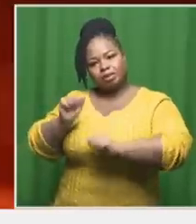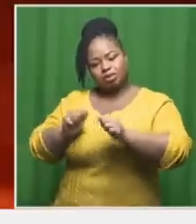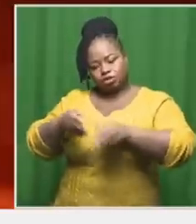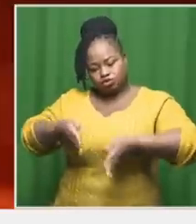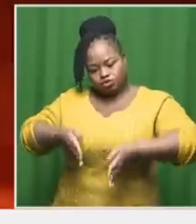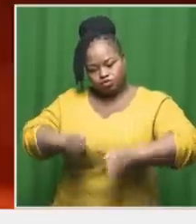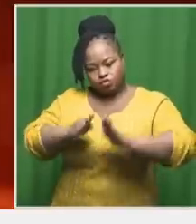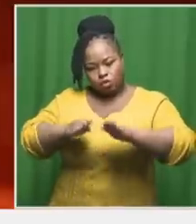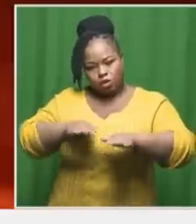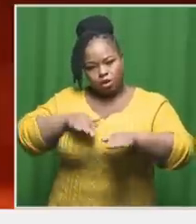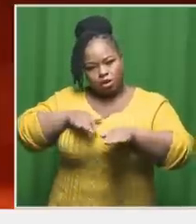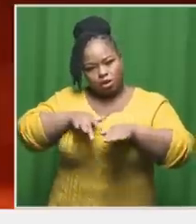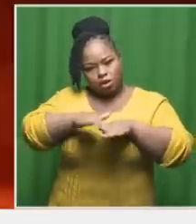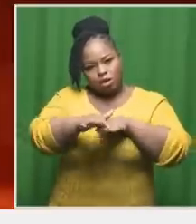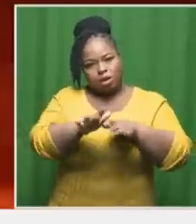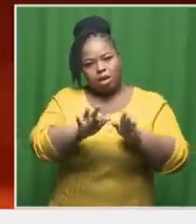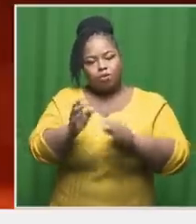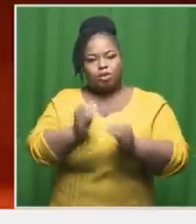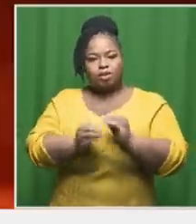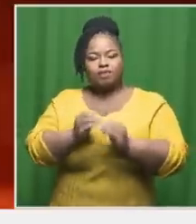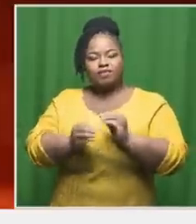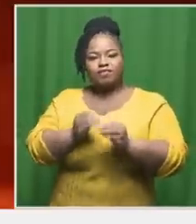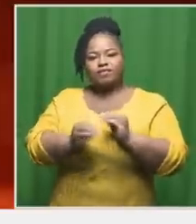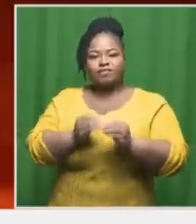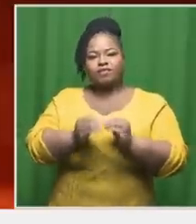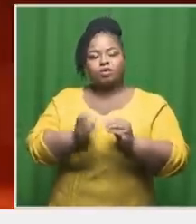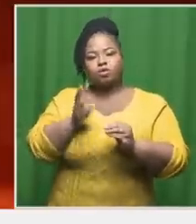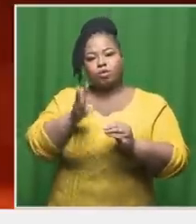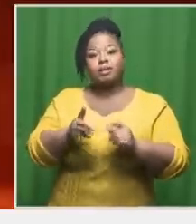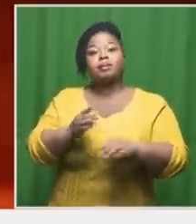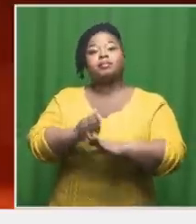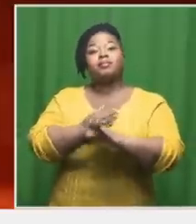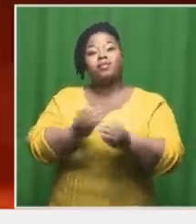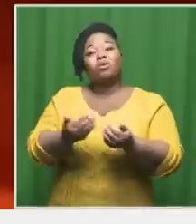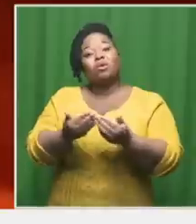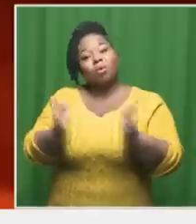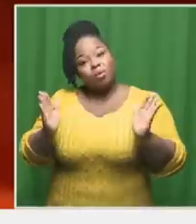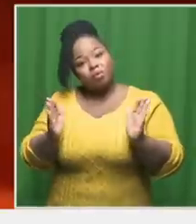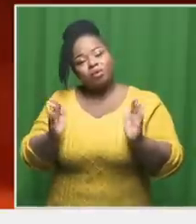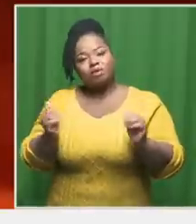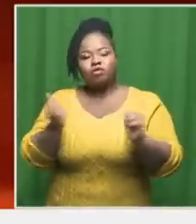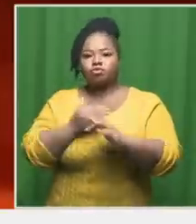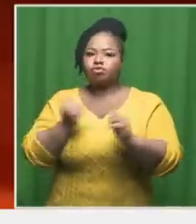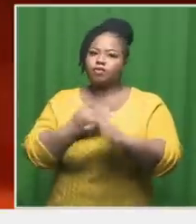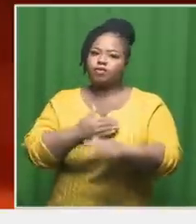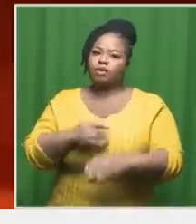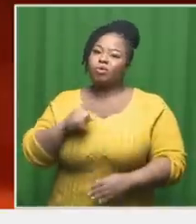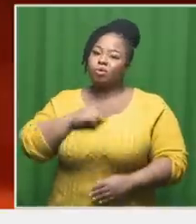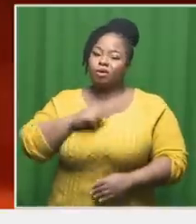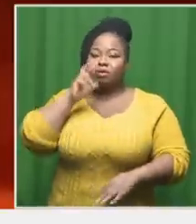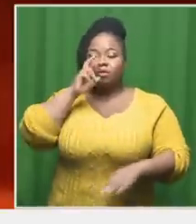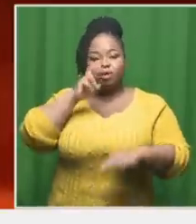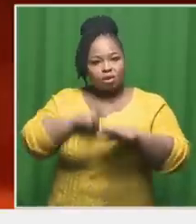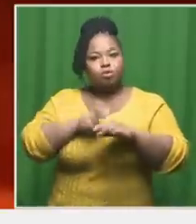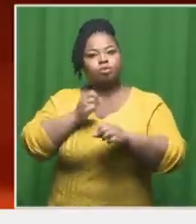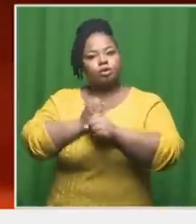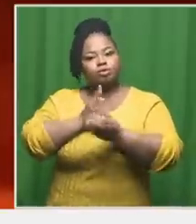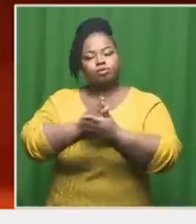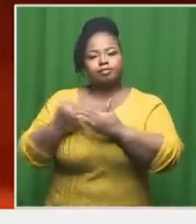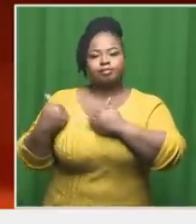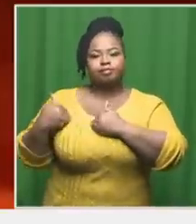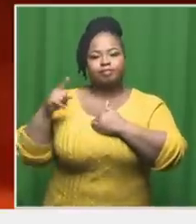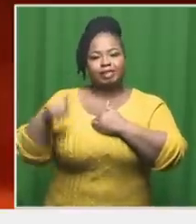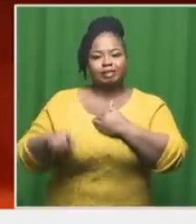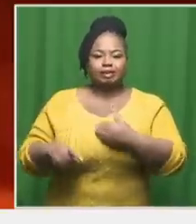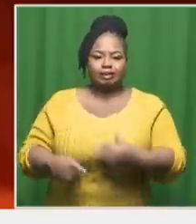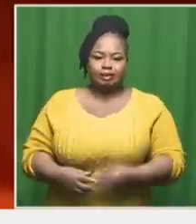surface and any emergency repairs that are required before we can reopen to traffic, because obviously we need to ensure that it's safe for our